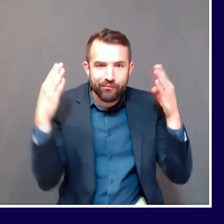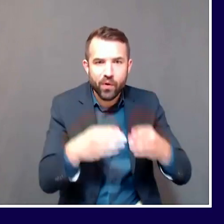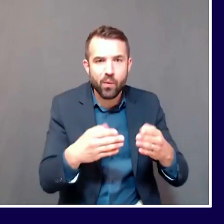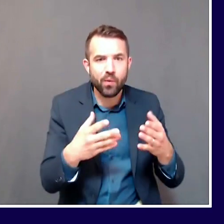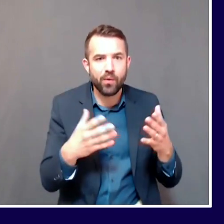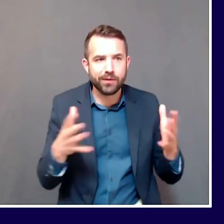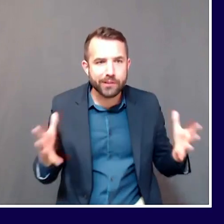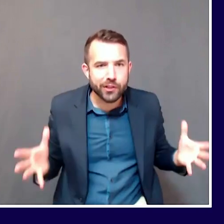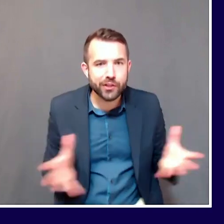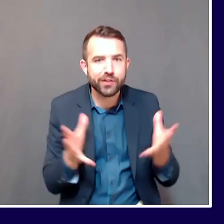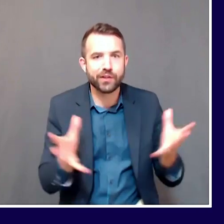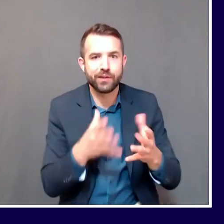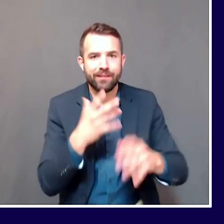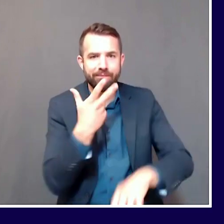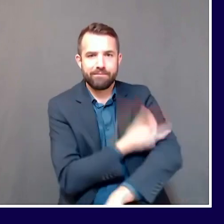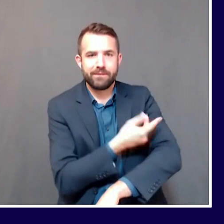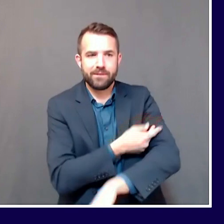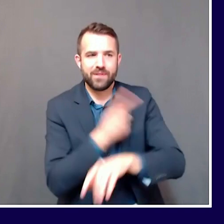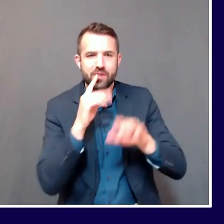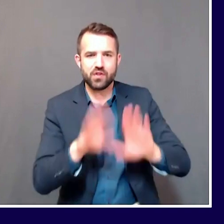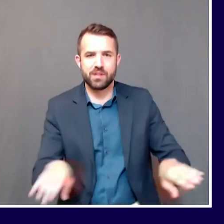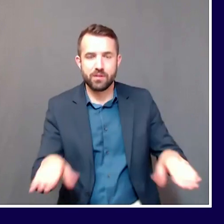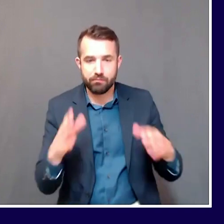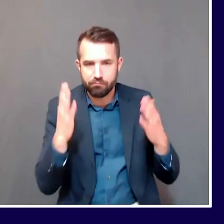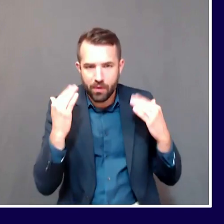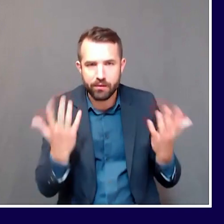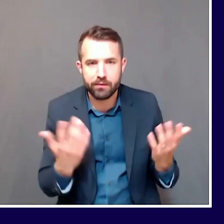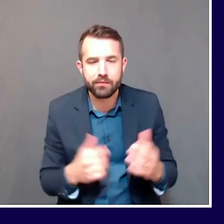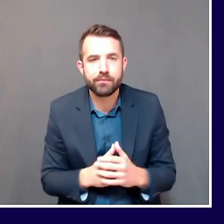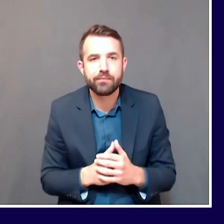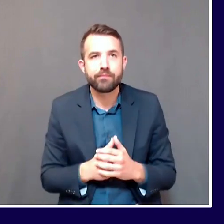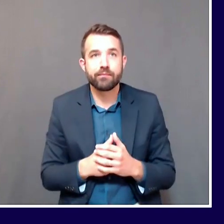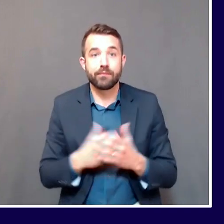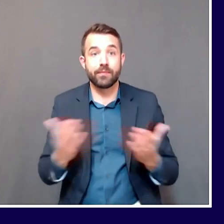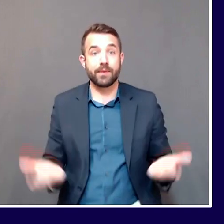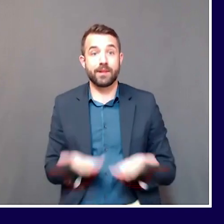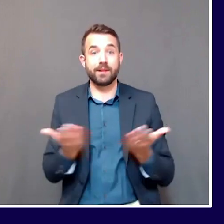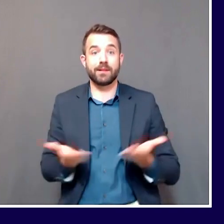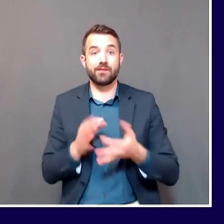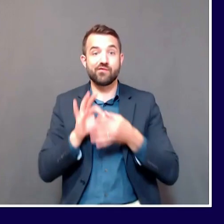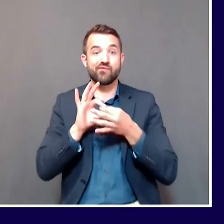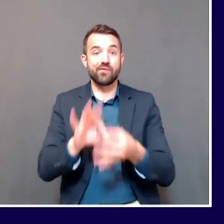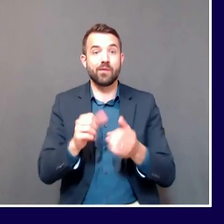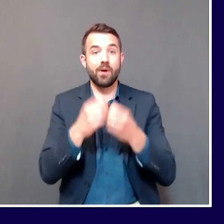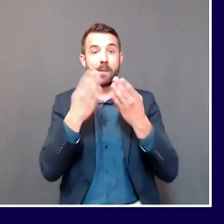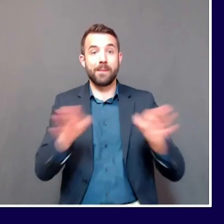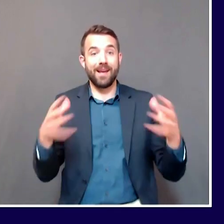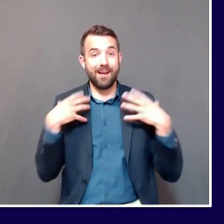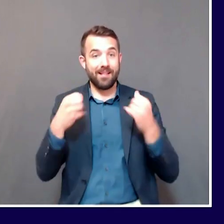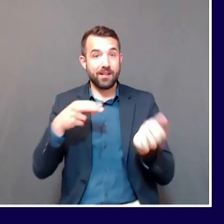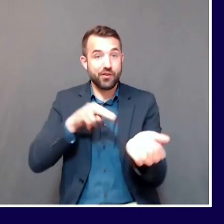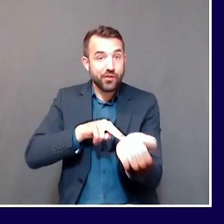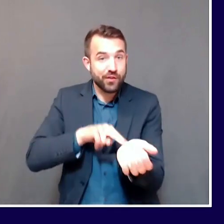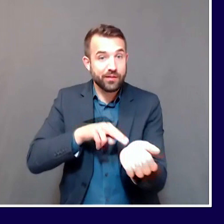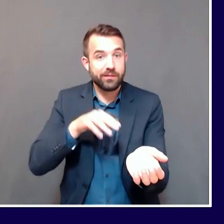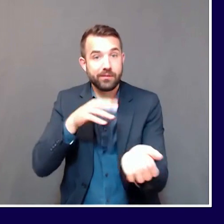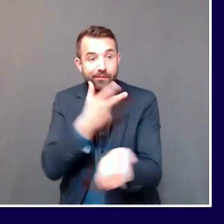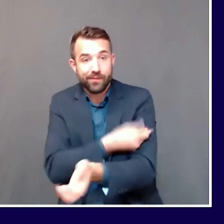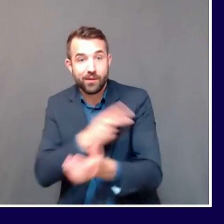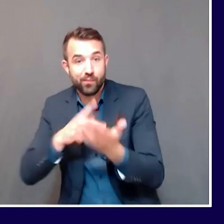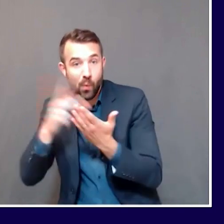with specifically our public health nurses and our immunization program to try to see if there are ways that we can bring